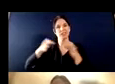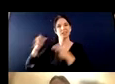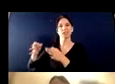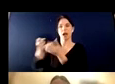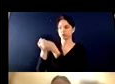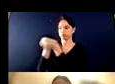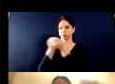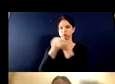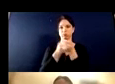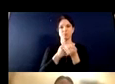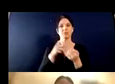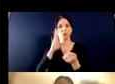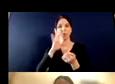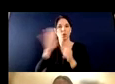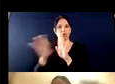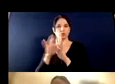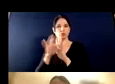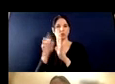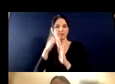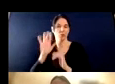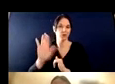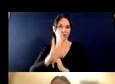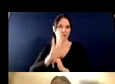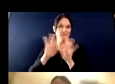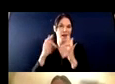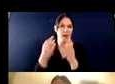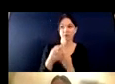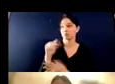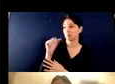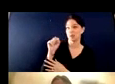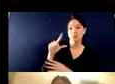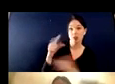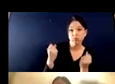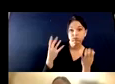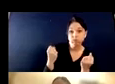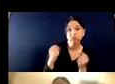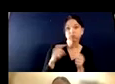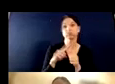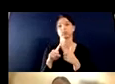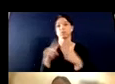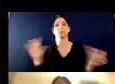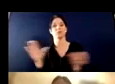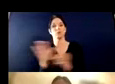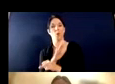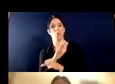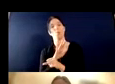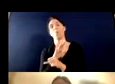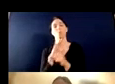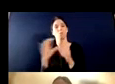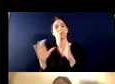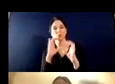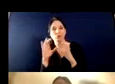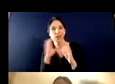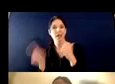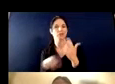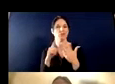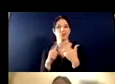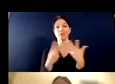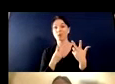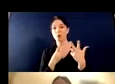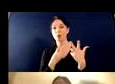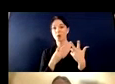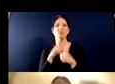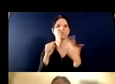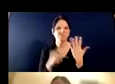for your family, whether it's ASL, verbal, or total communication. An audiogram and a child's